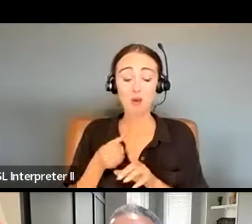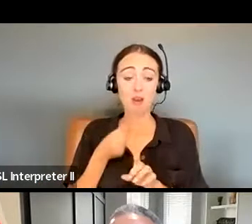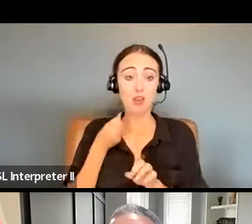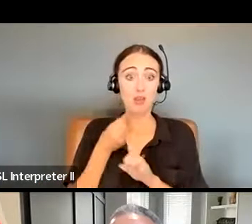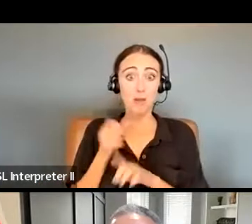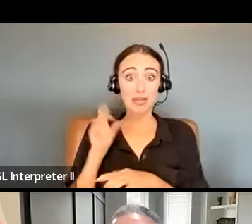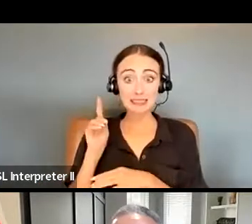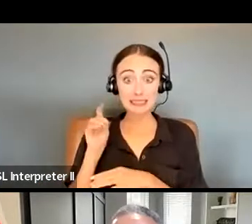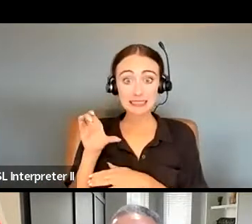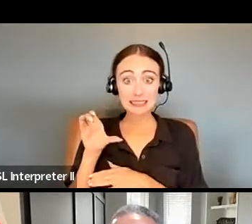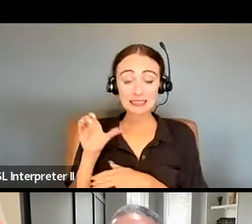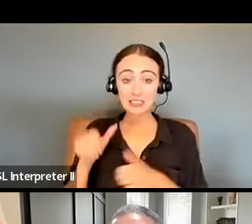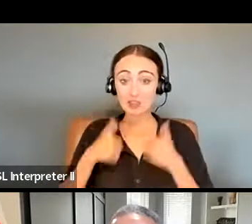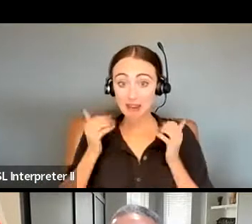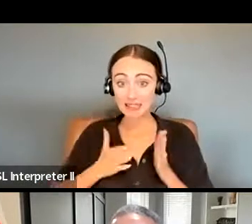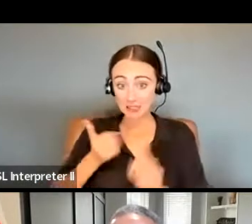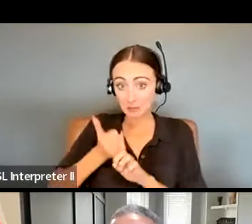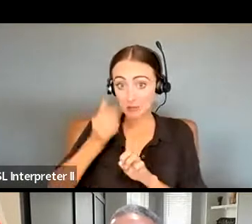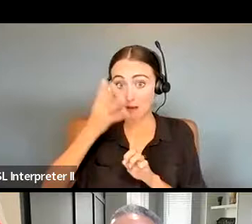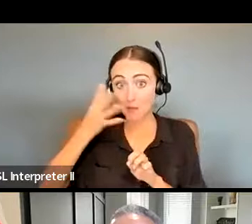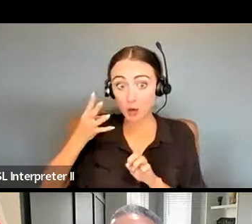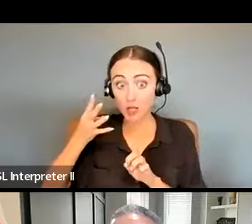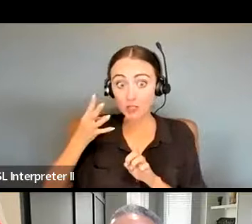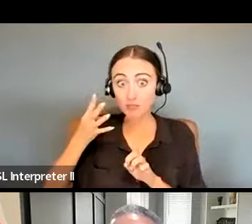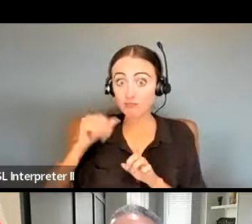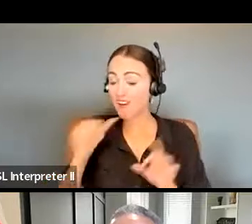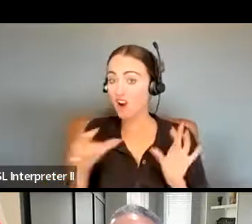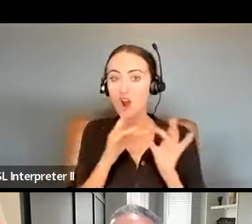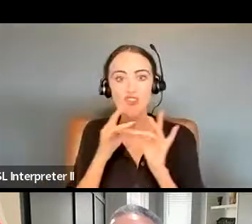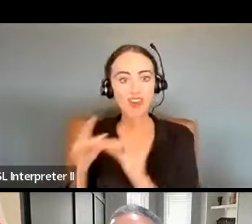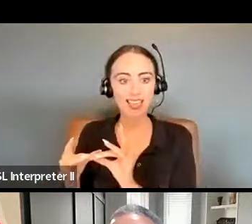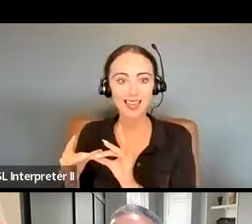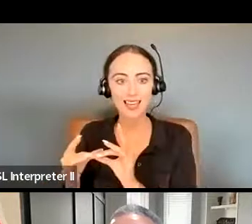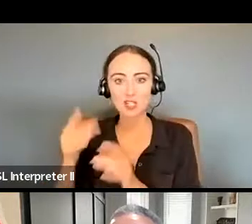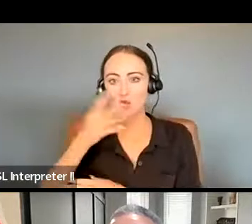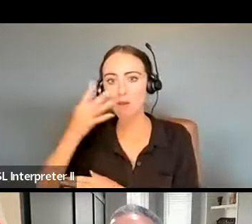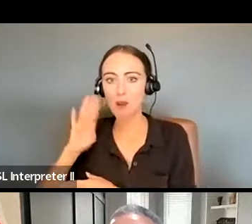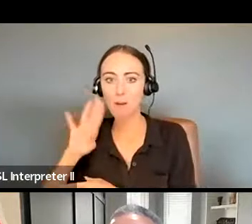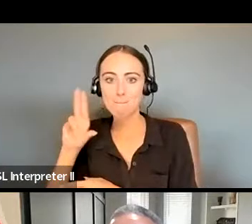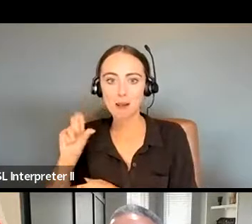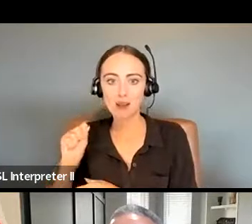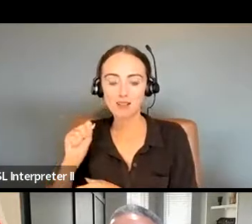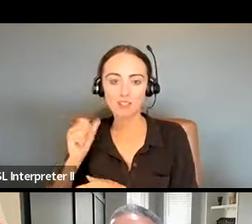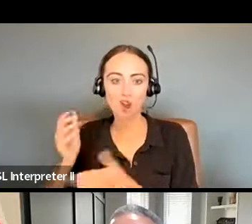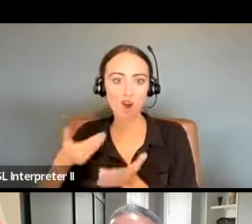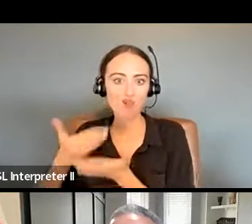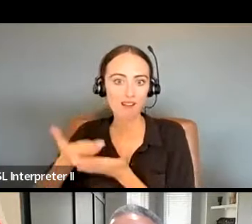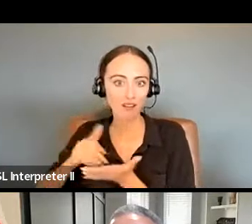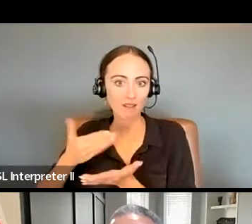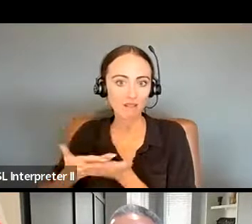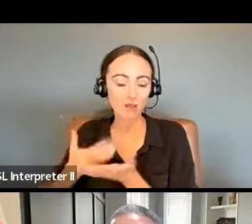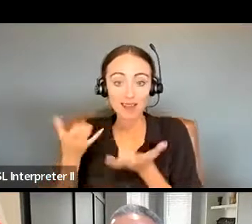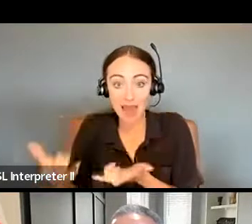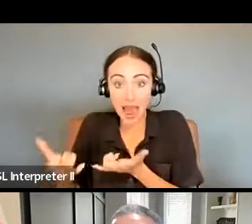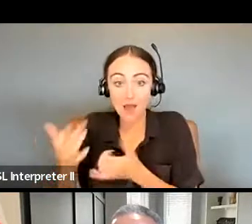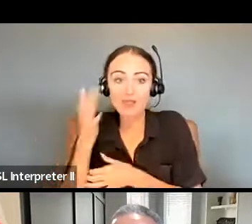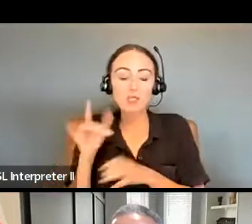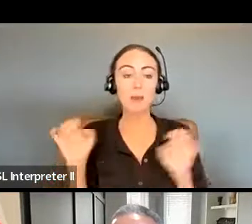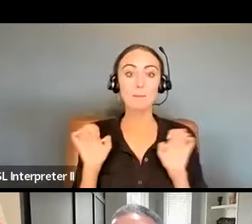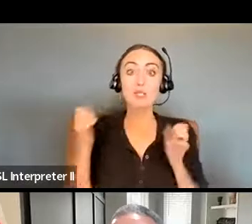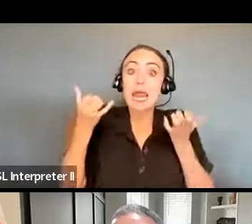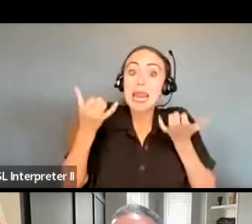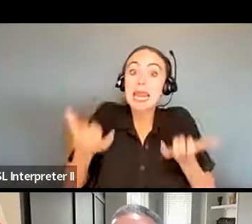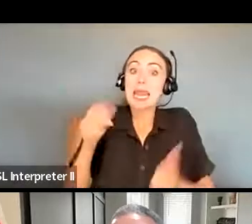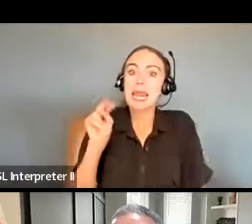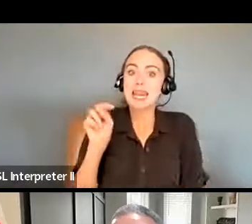DC residents who are immigrants, wholly unrelated to the migrant buses that are arriving now, which is why this is an emergency